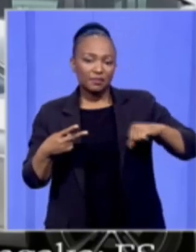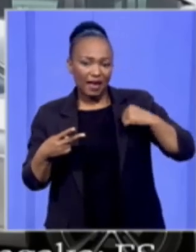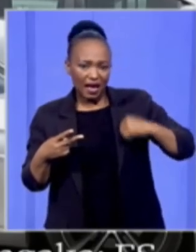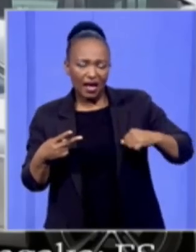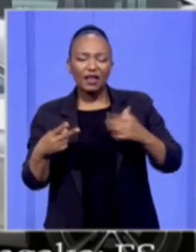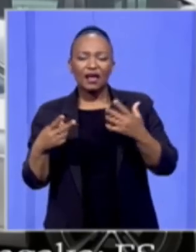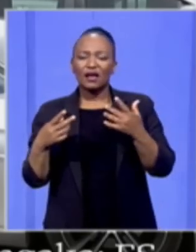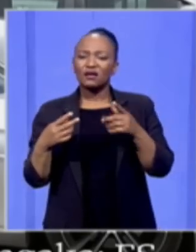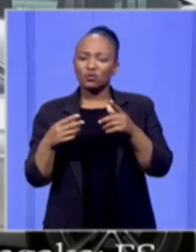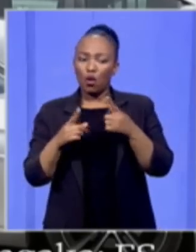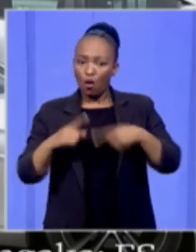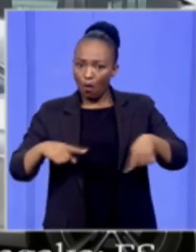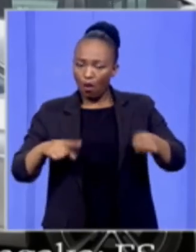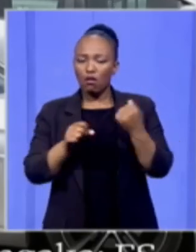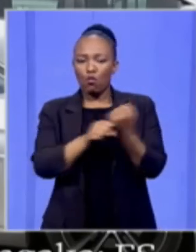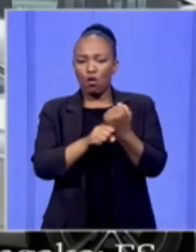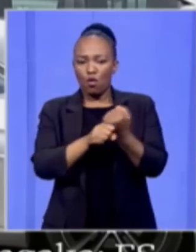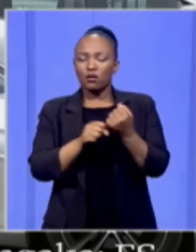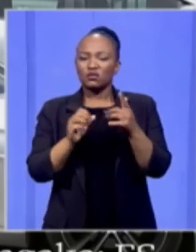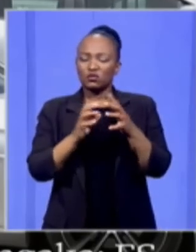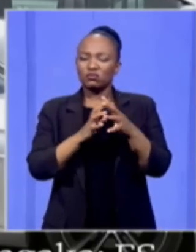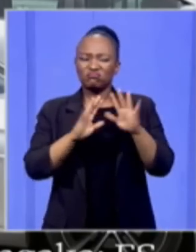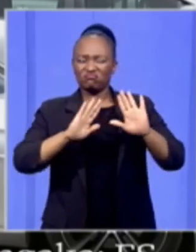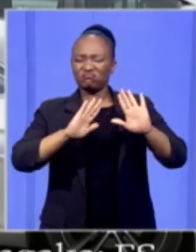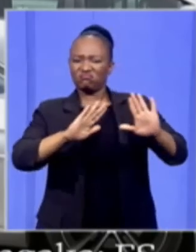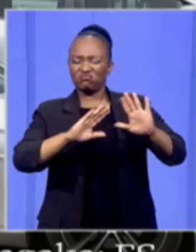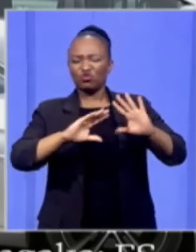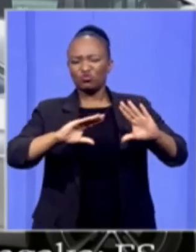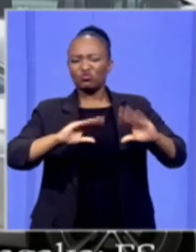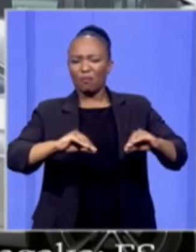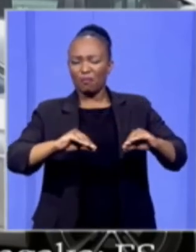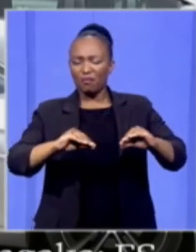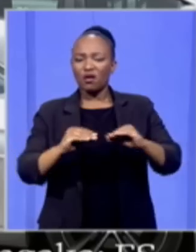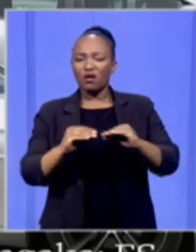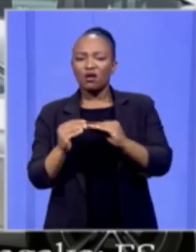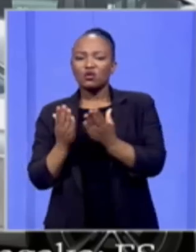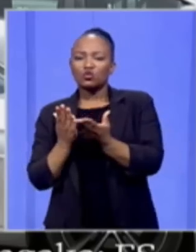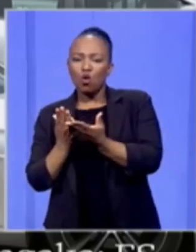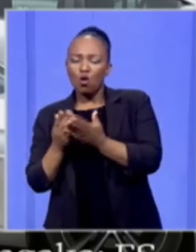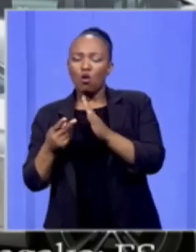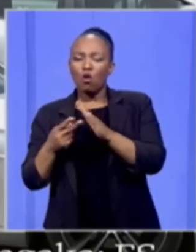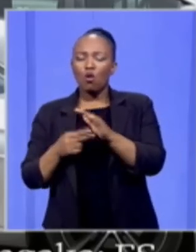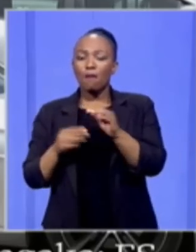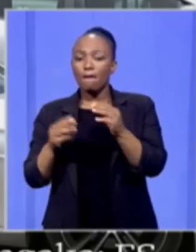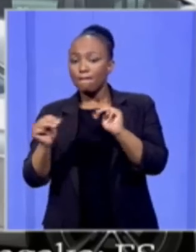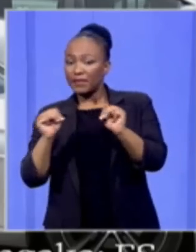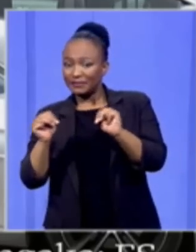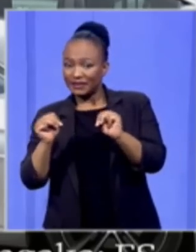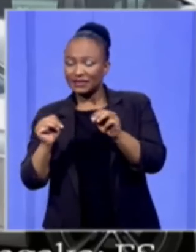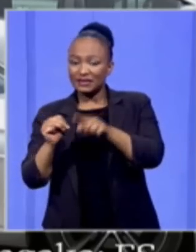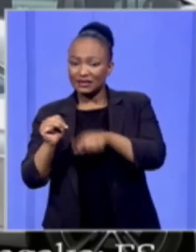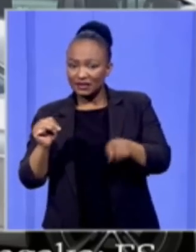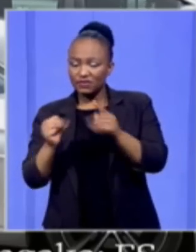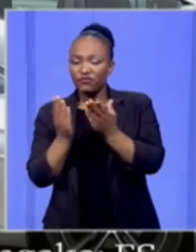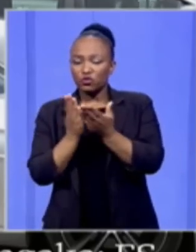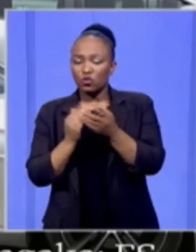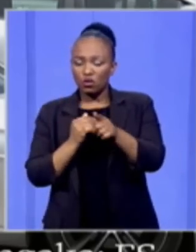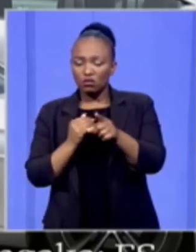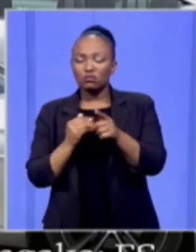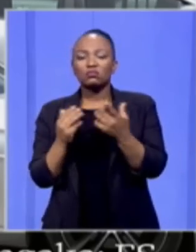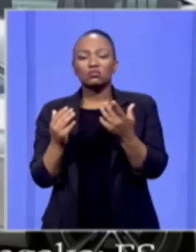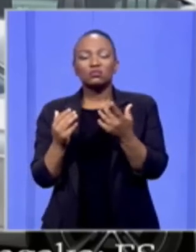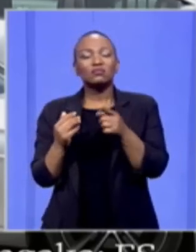ena. Mara ho ntho engwe e bohlokwa ke hore dikolo le di-SGP le management ya dikolo ba etse bonnete ba hore ba